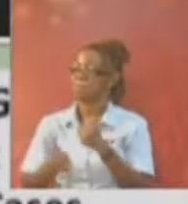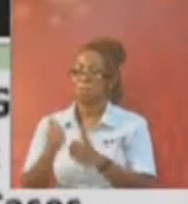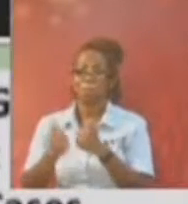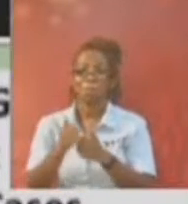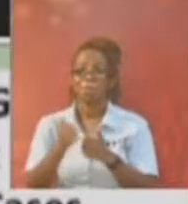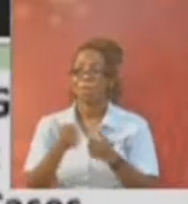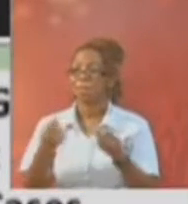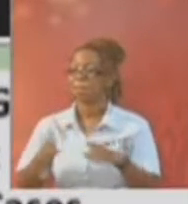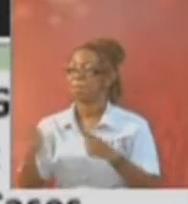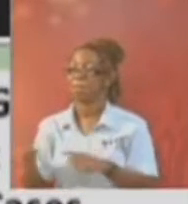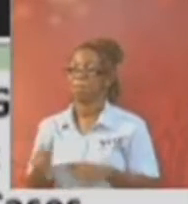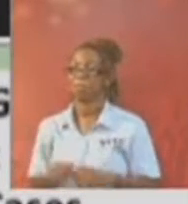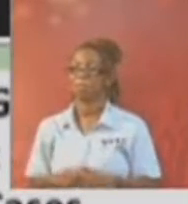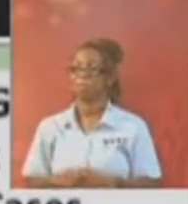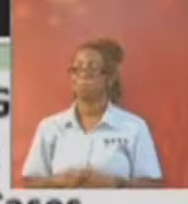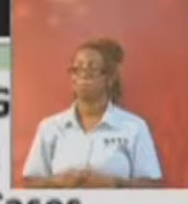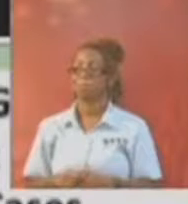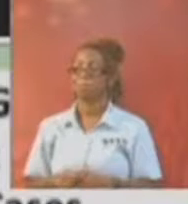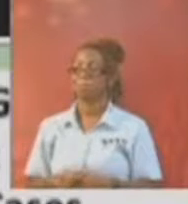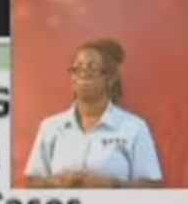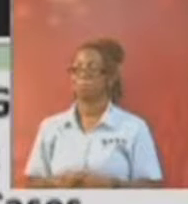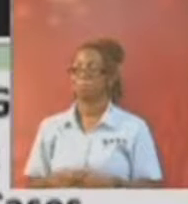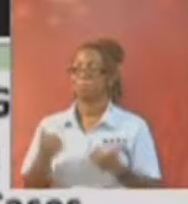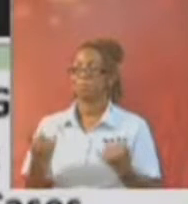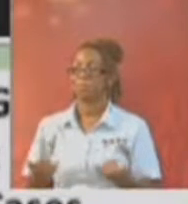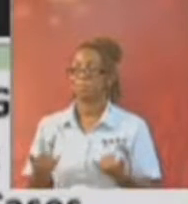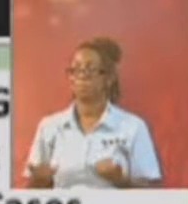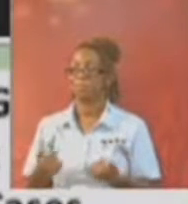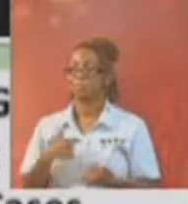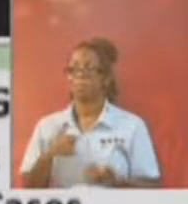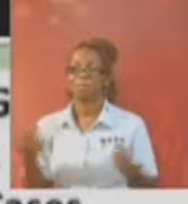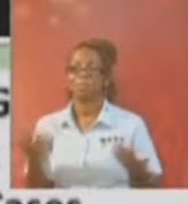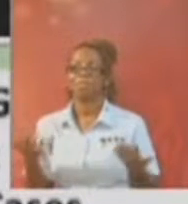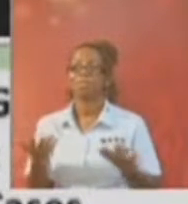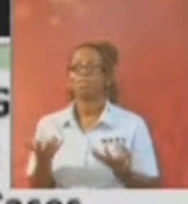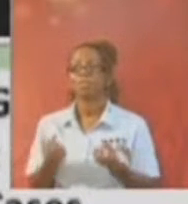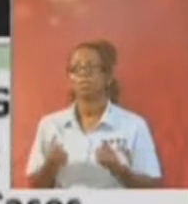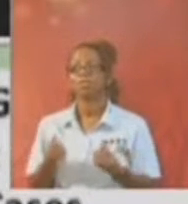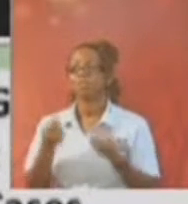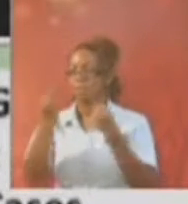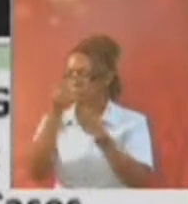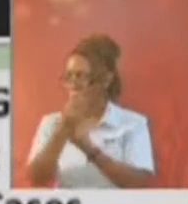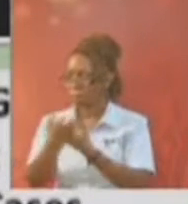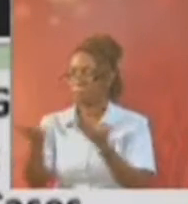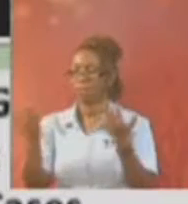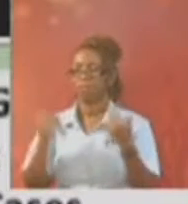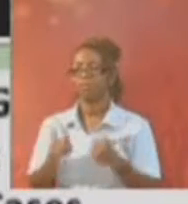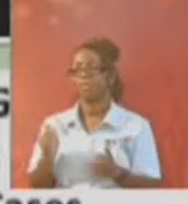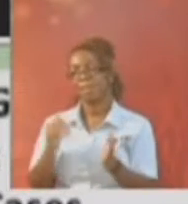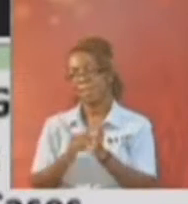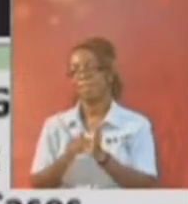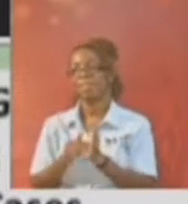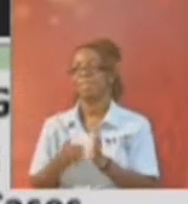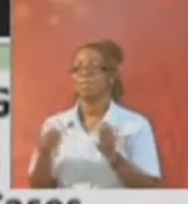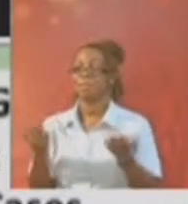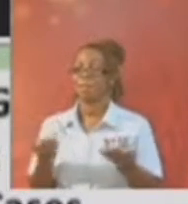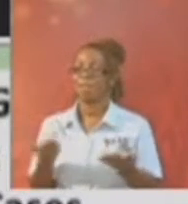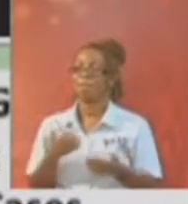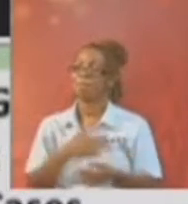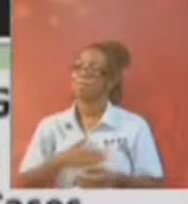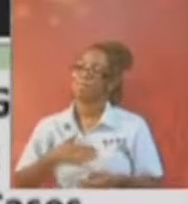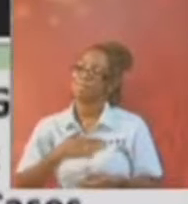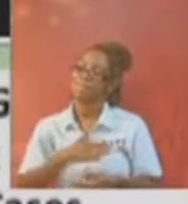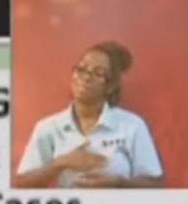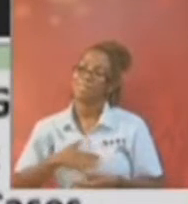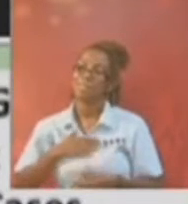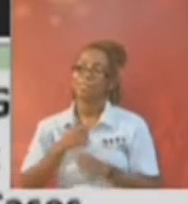cases. And I will just want to, at this point, re-emphasize the point Dr. Hines made about the need for continuing